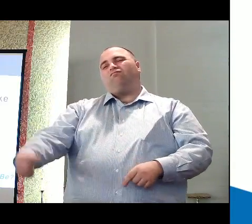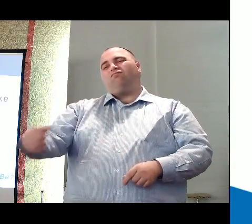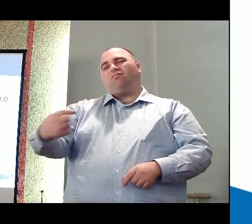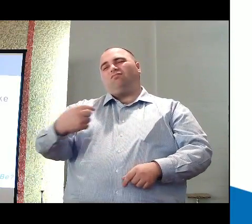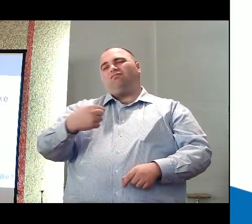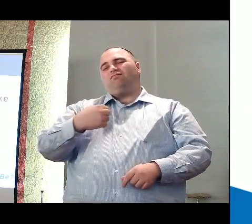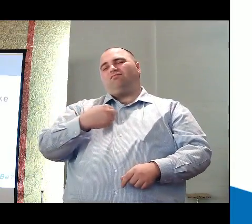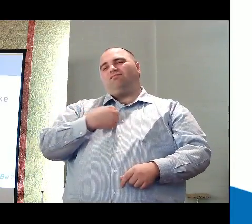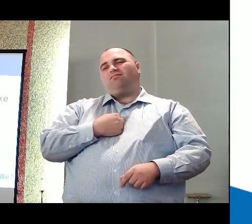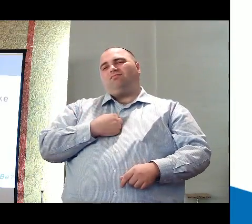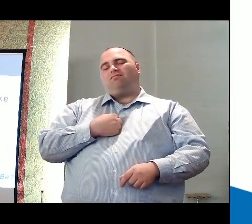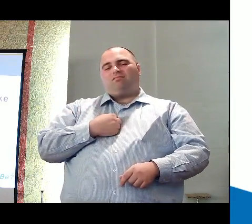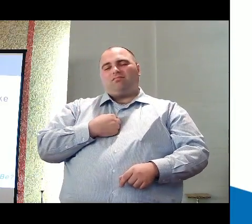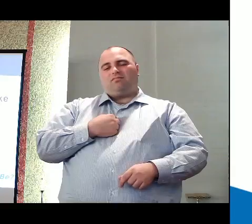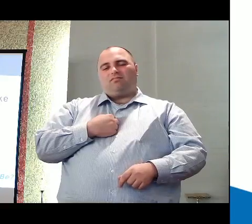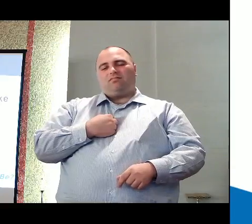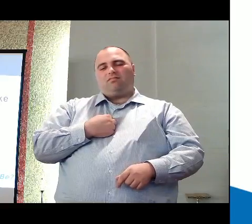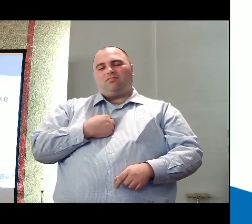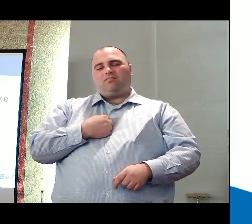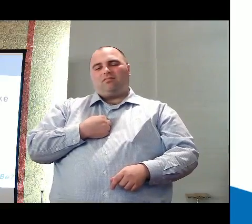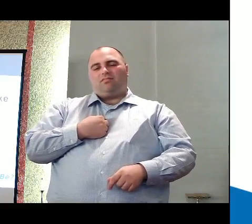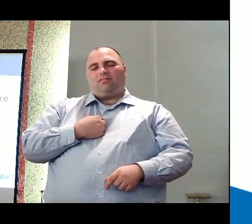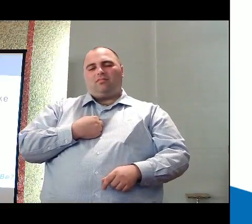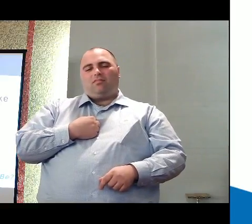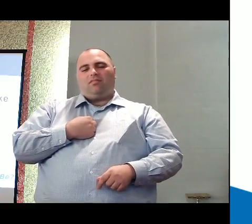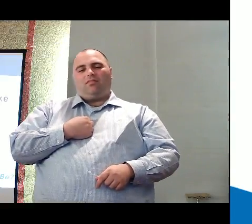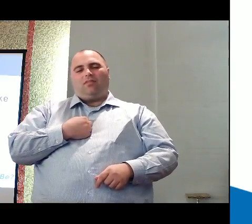wretch like me.